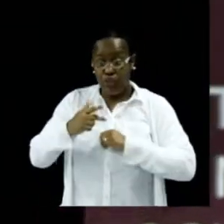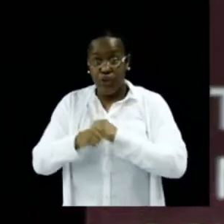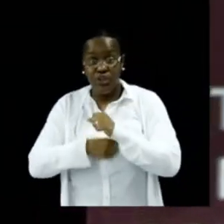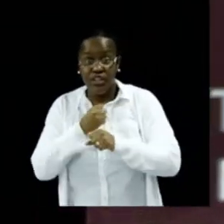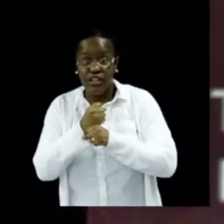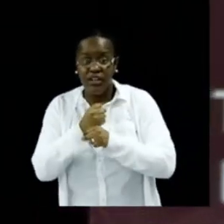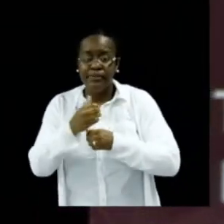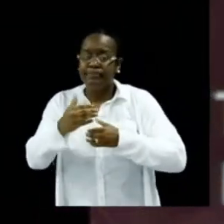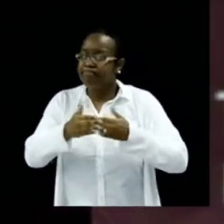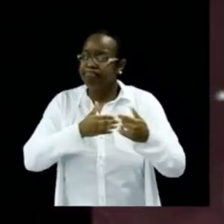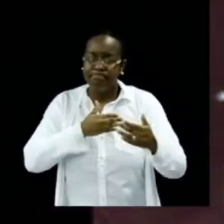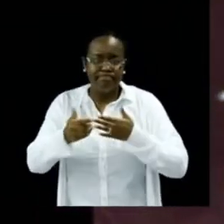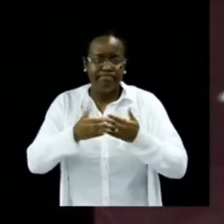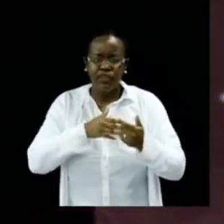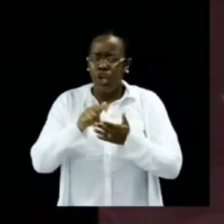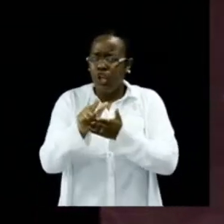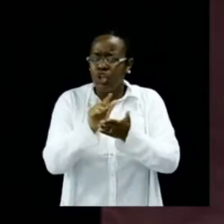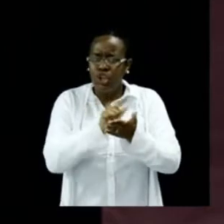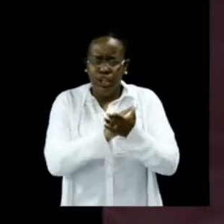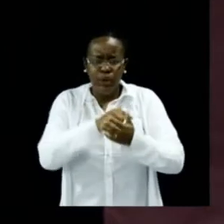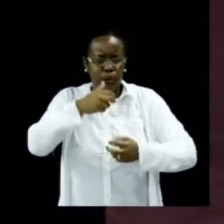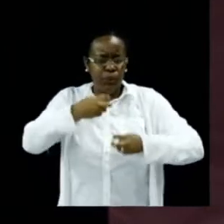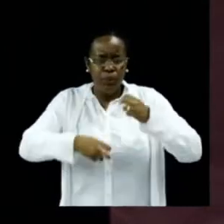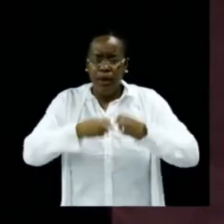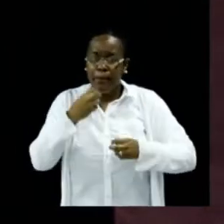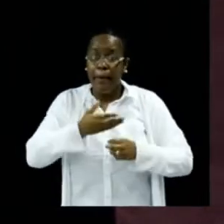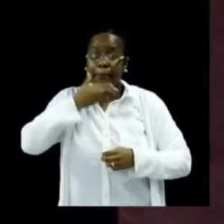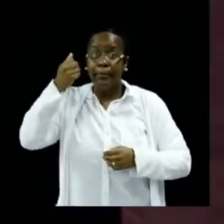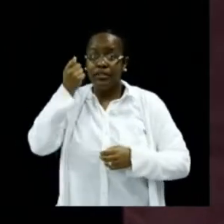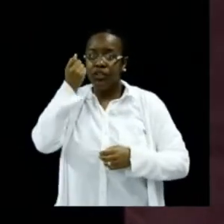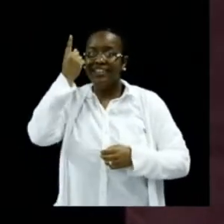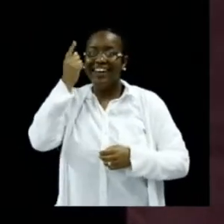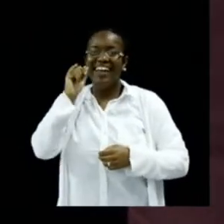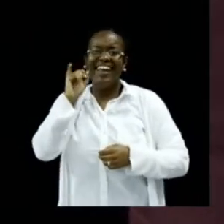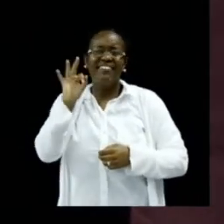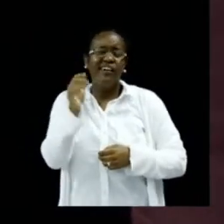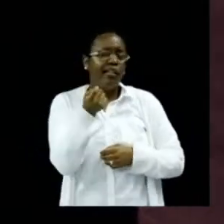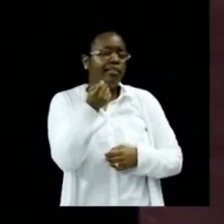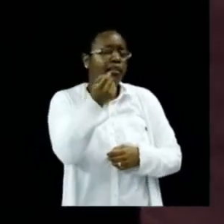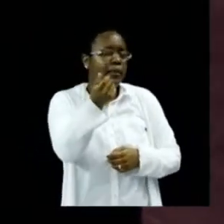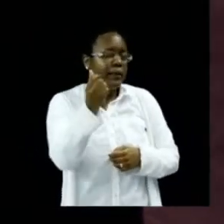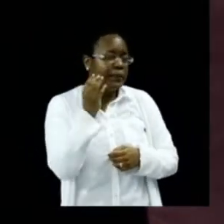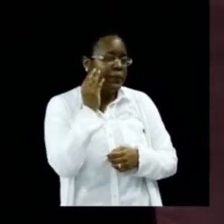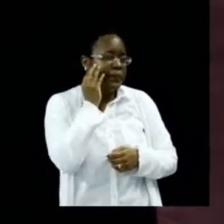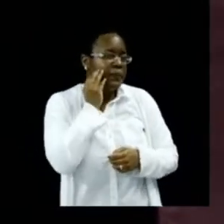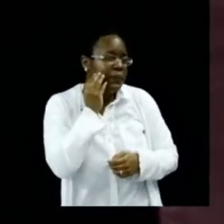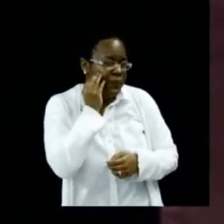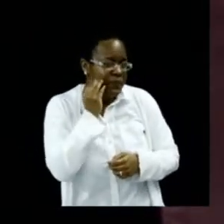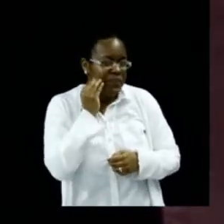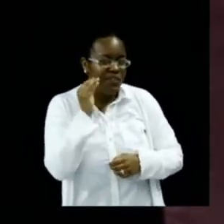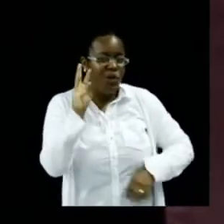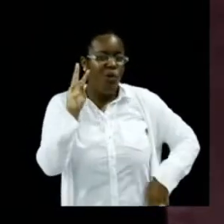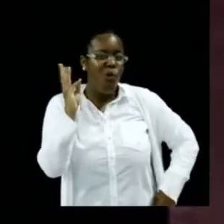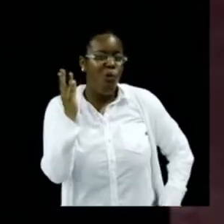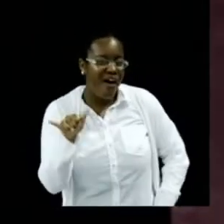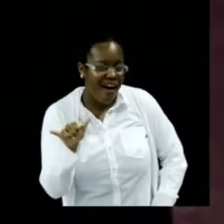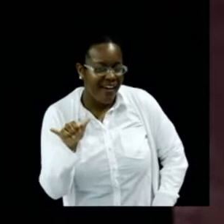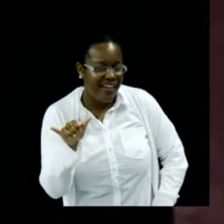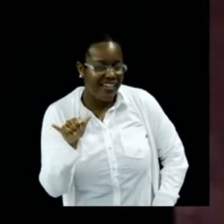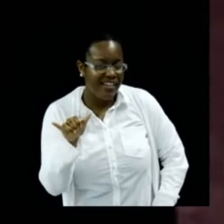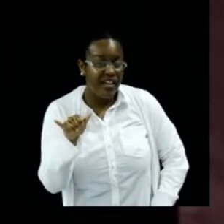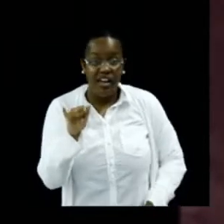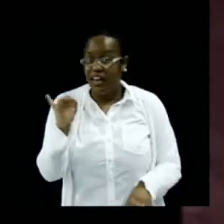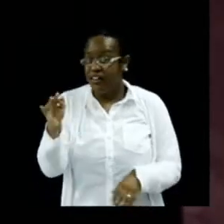the legal issue was best understood if you had at least a glimpse into the why. Without